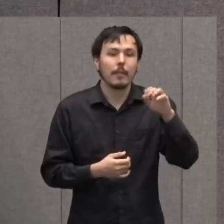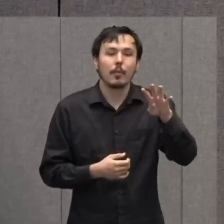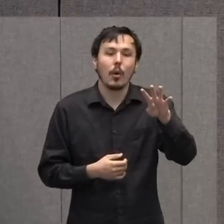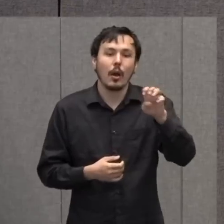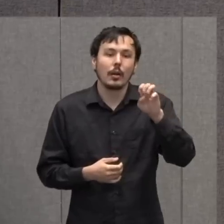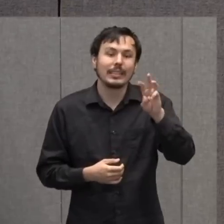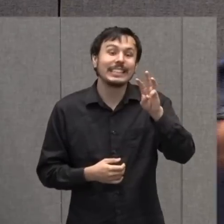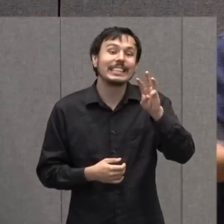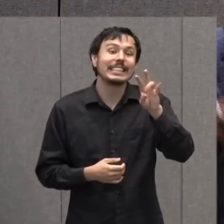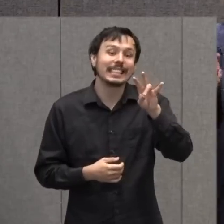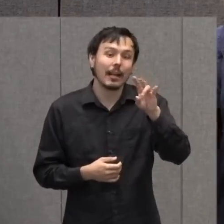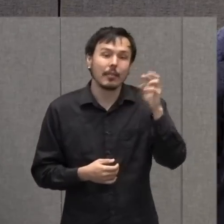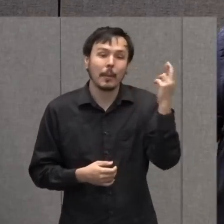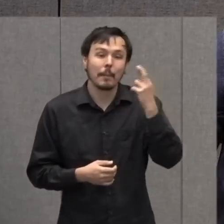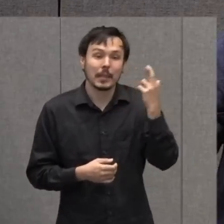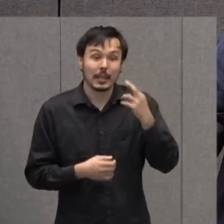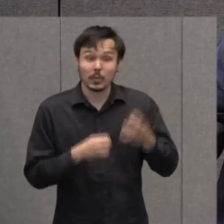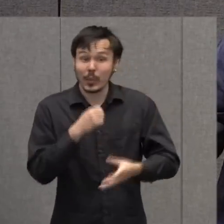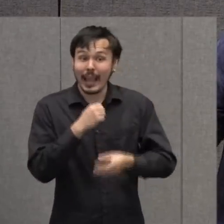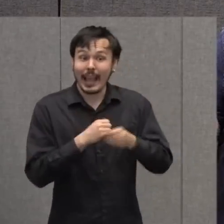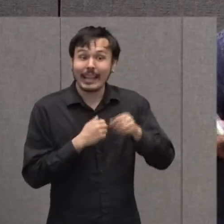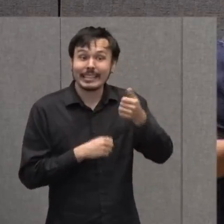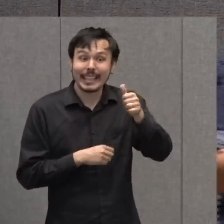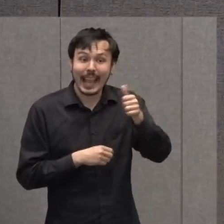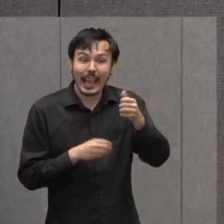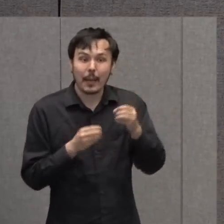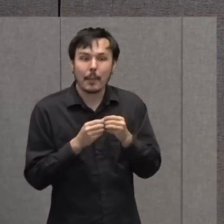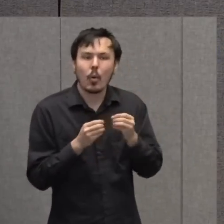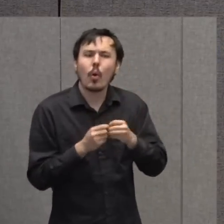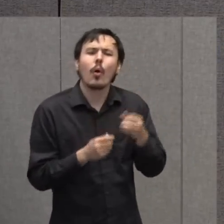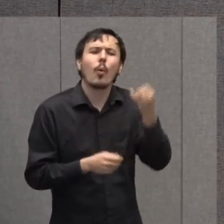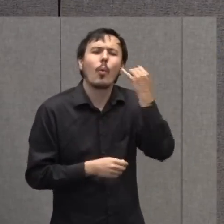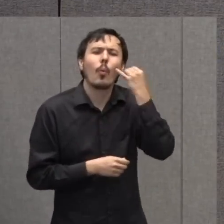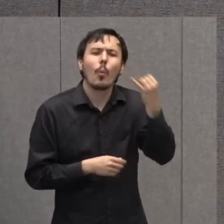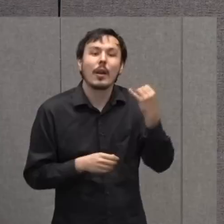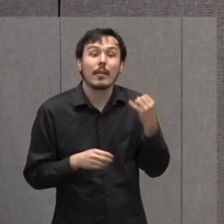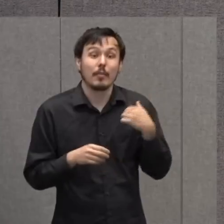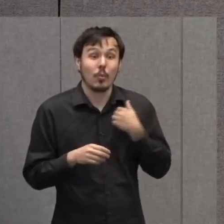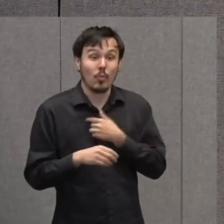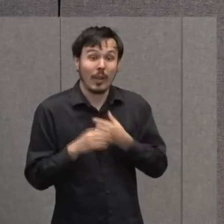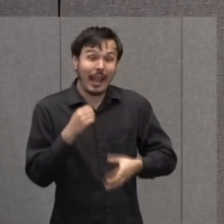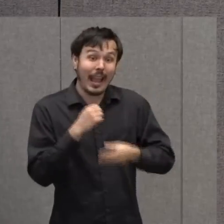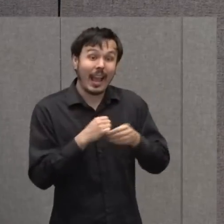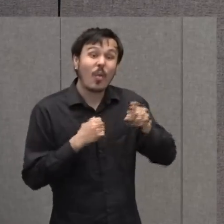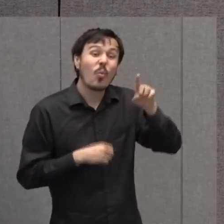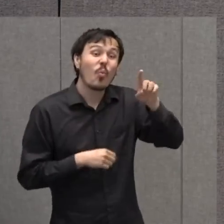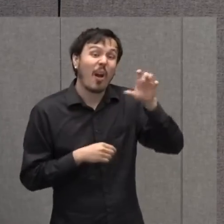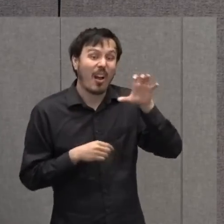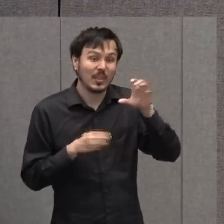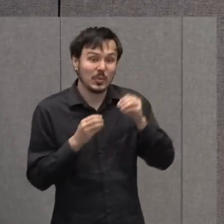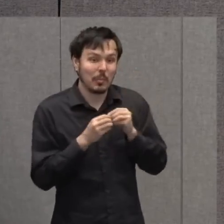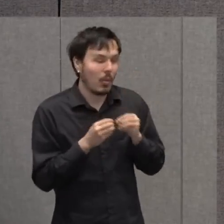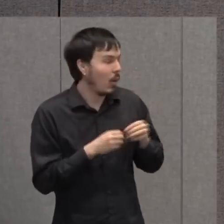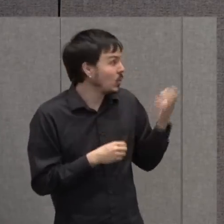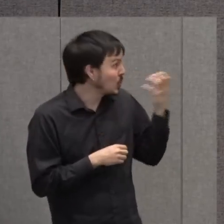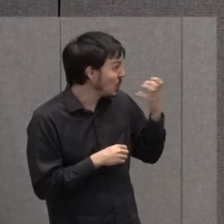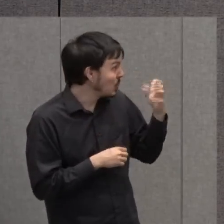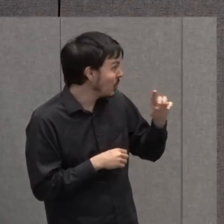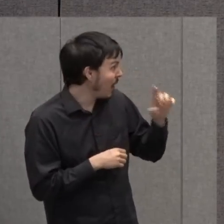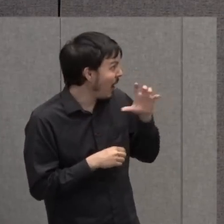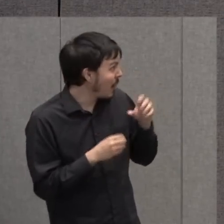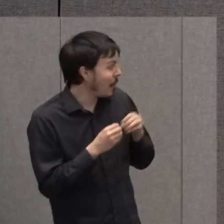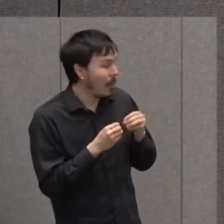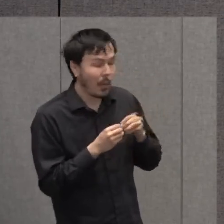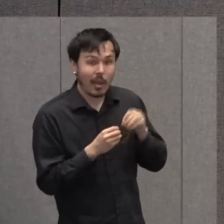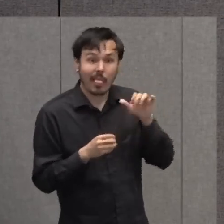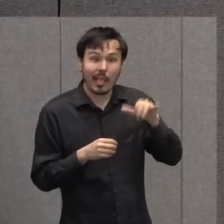467, because that was 10 more. What if we did 100 more? Ooh, 100 more. That would be